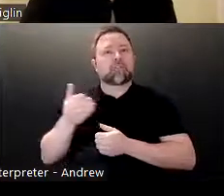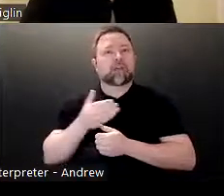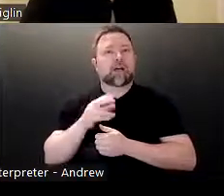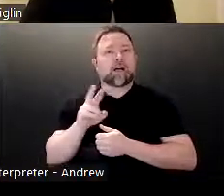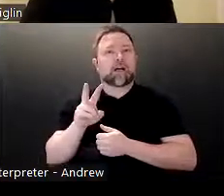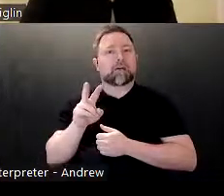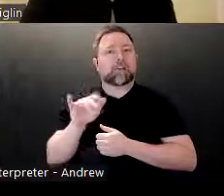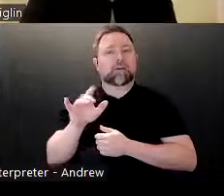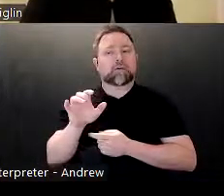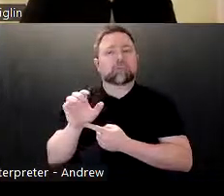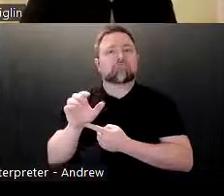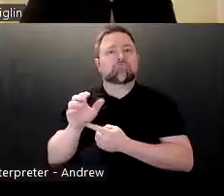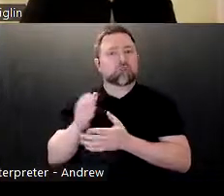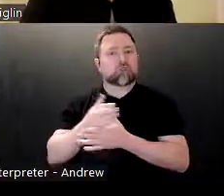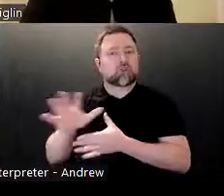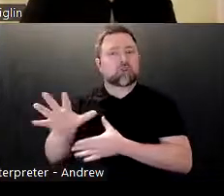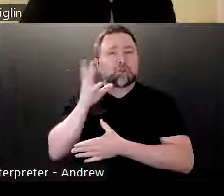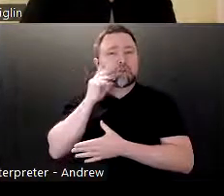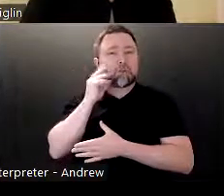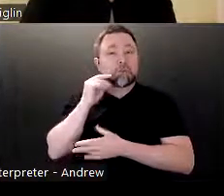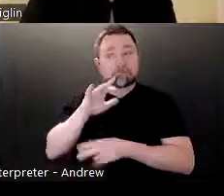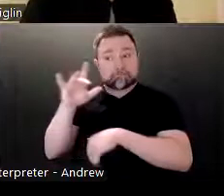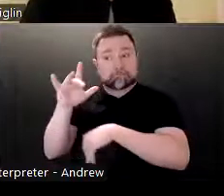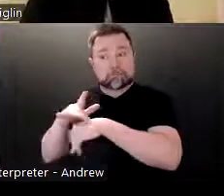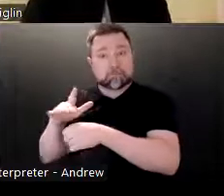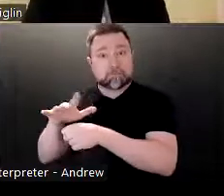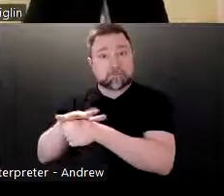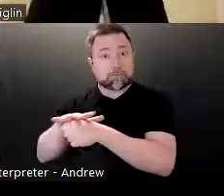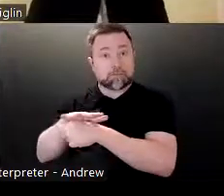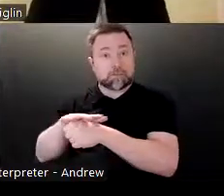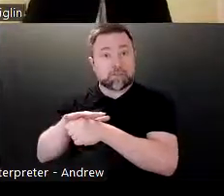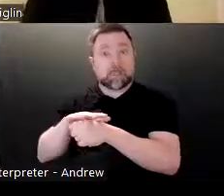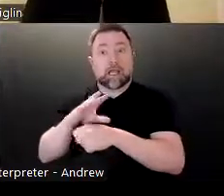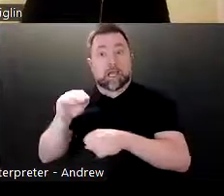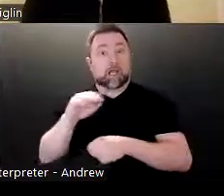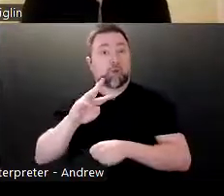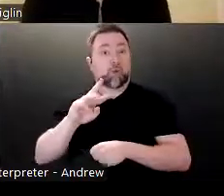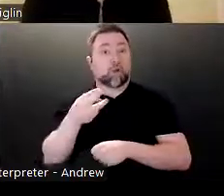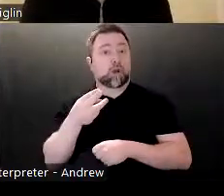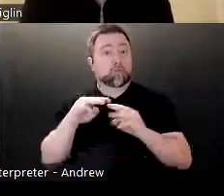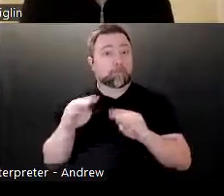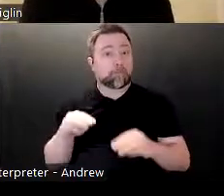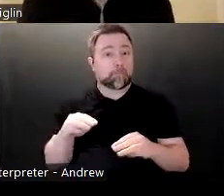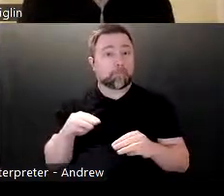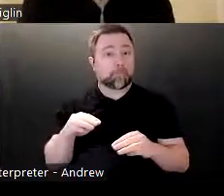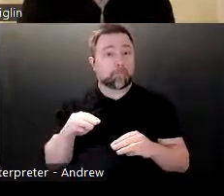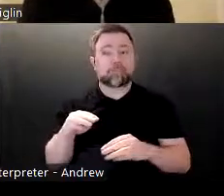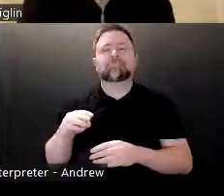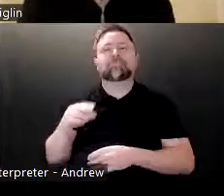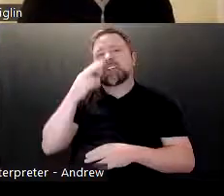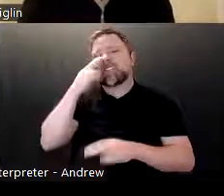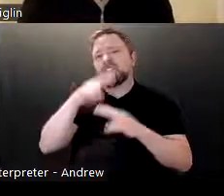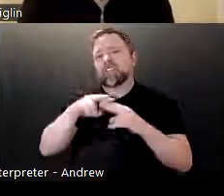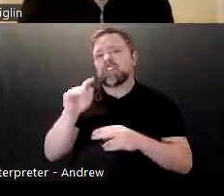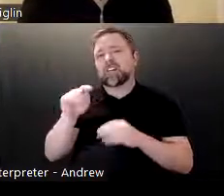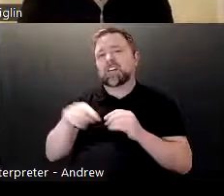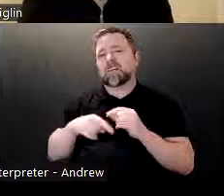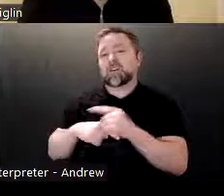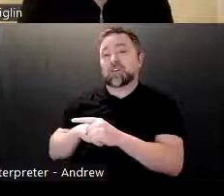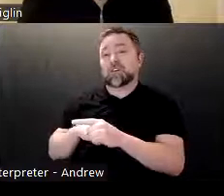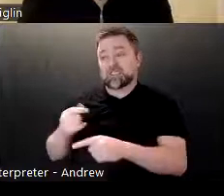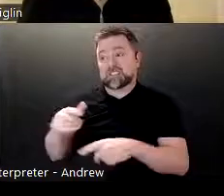her experience both visiting the area and the Wharton Esherick Museum. Fun fact about Valerie, she has not done this specific road